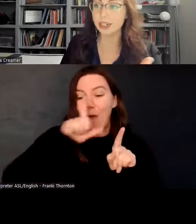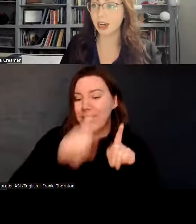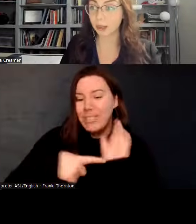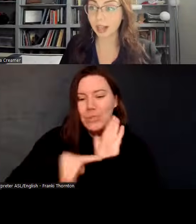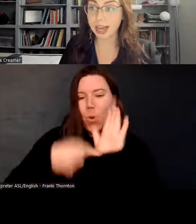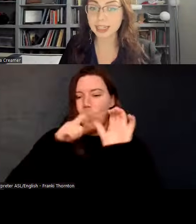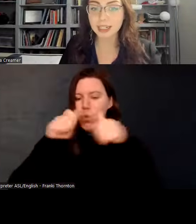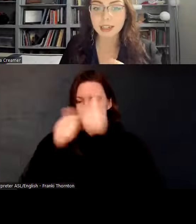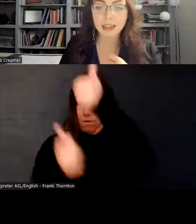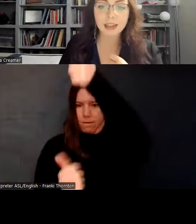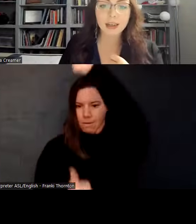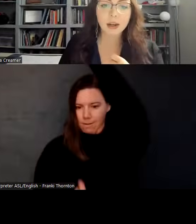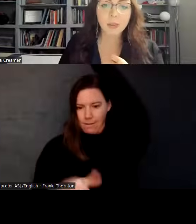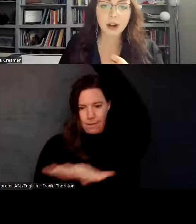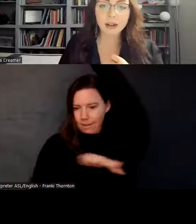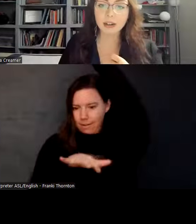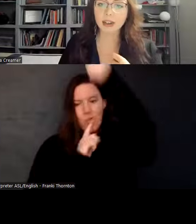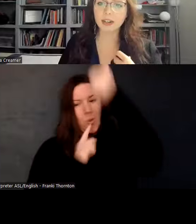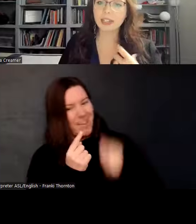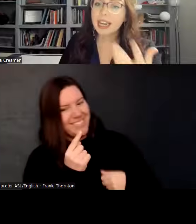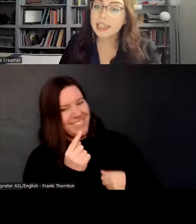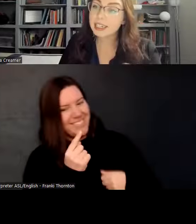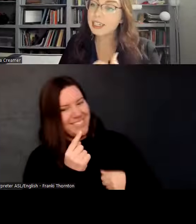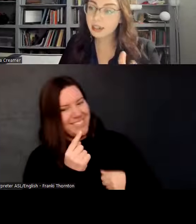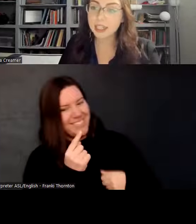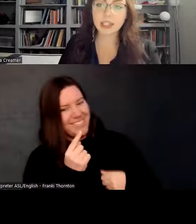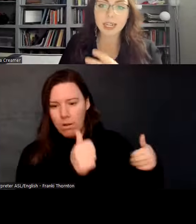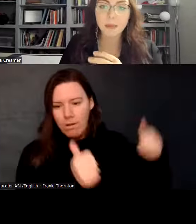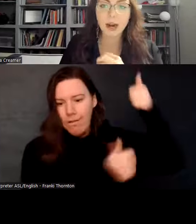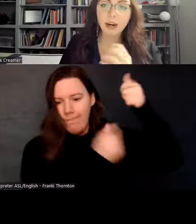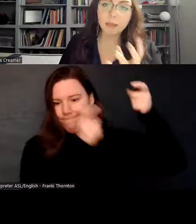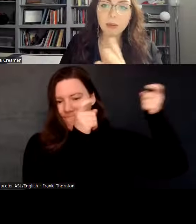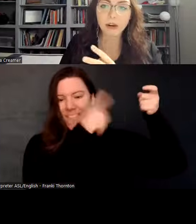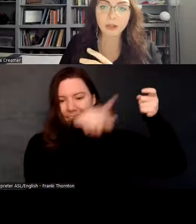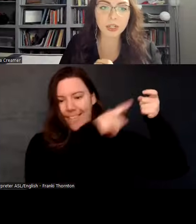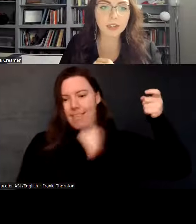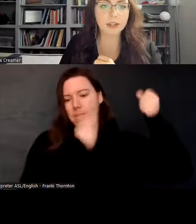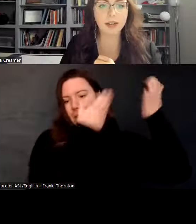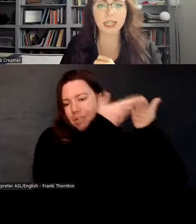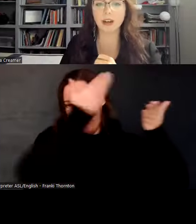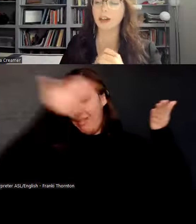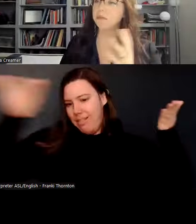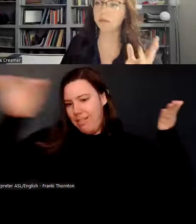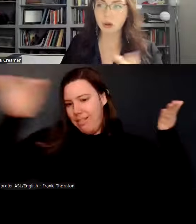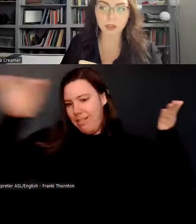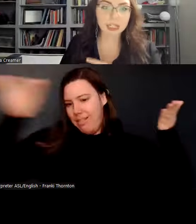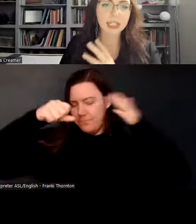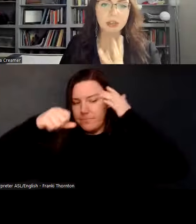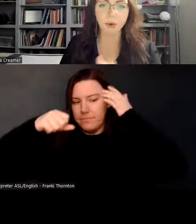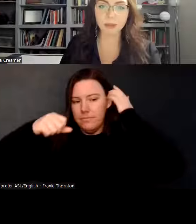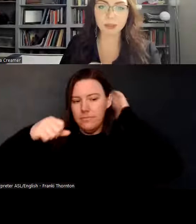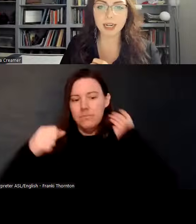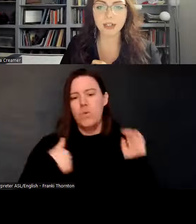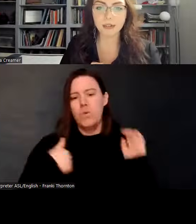the Assyrian upper class. While current understandings of the Assyrian Empire are pretty well versed in effects on local